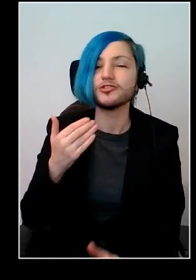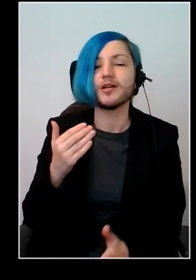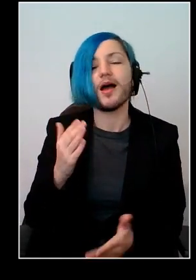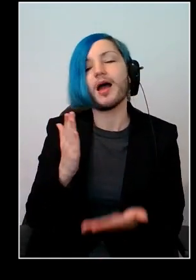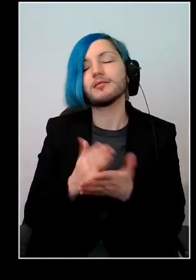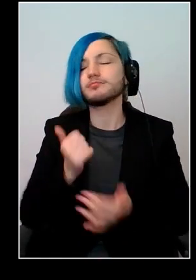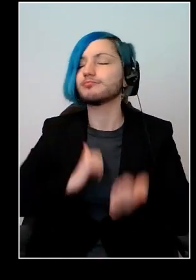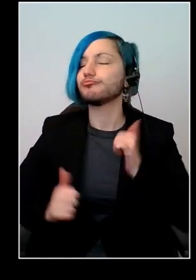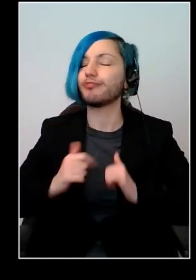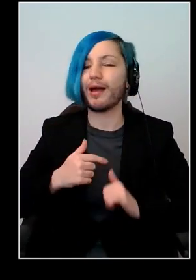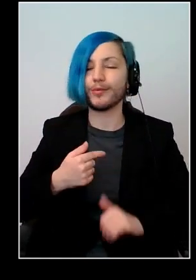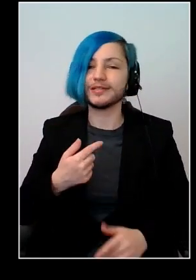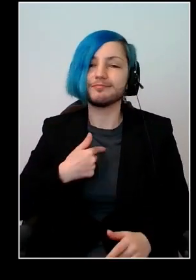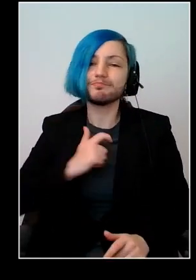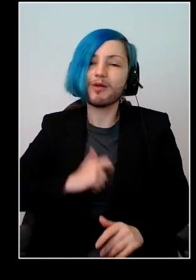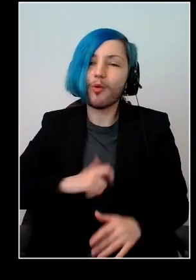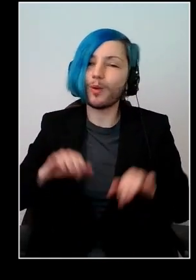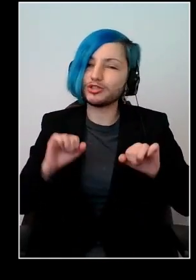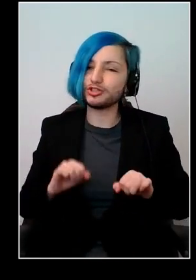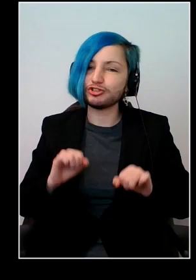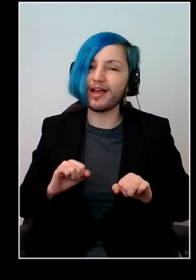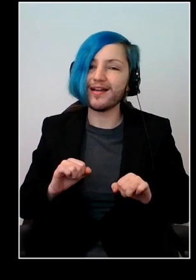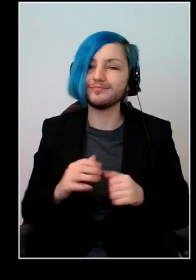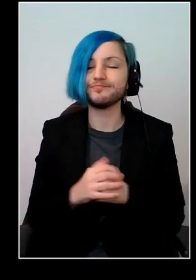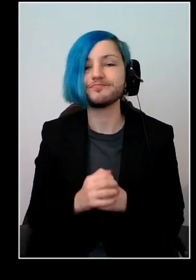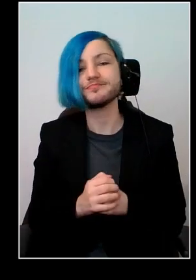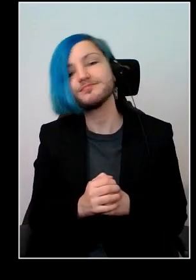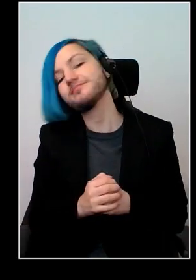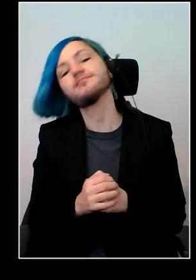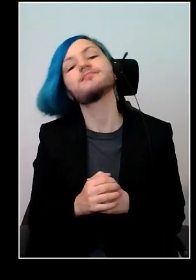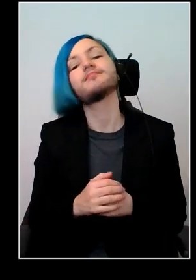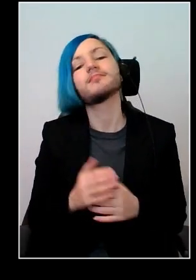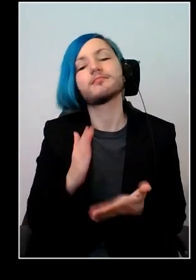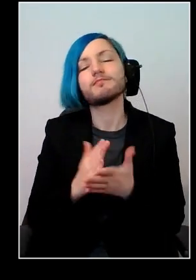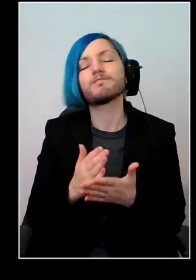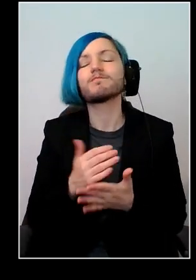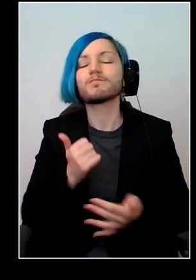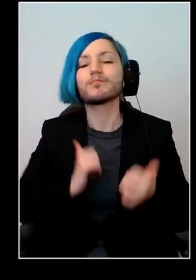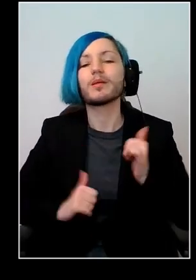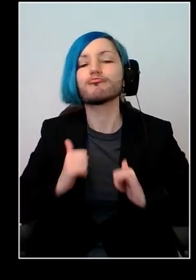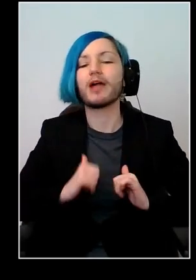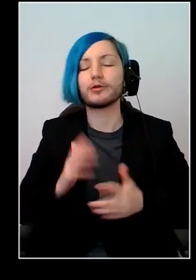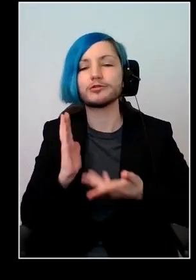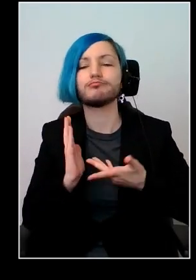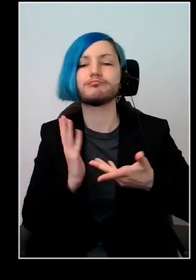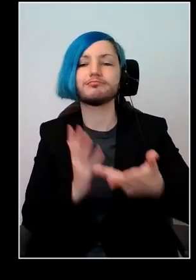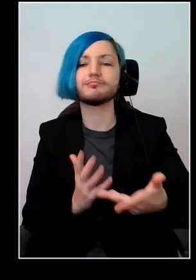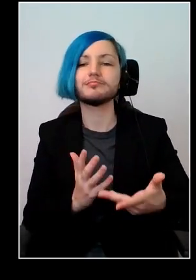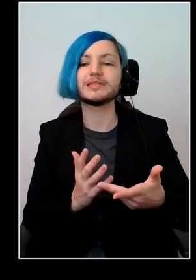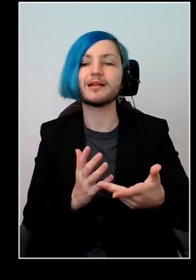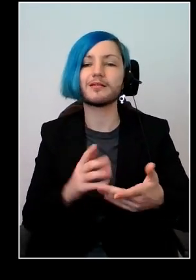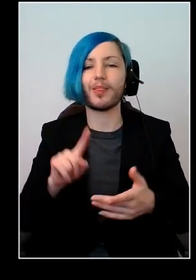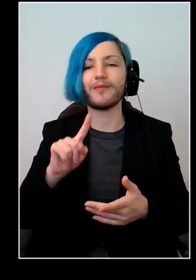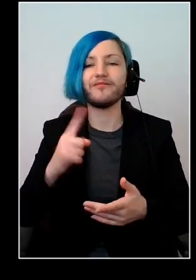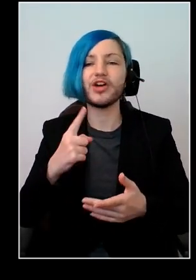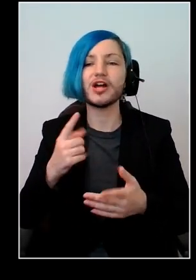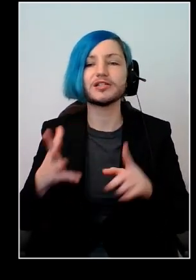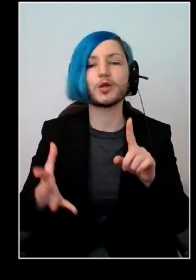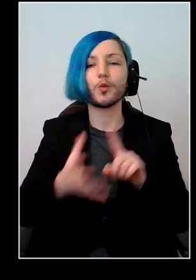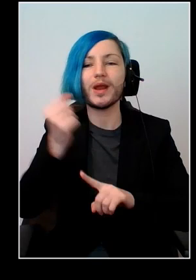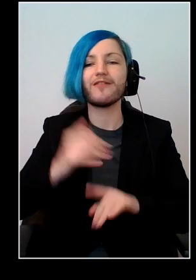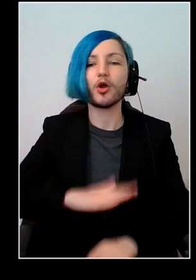chair to give this inaugural winner award for the North